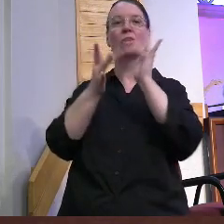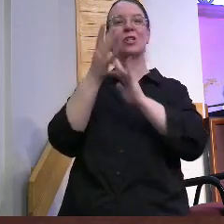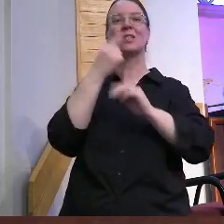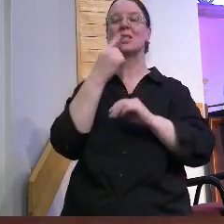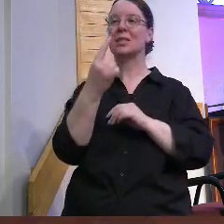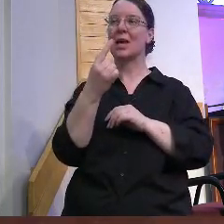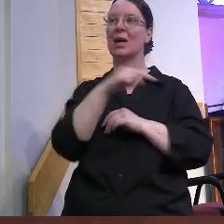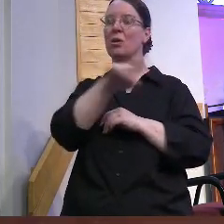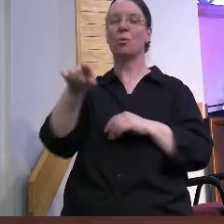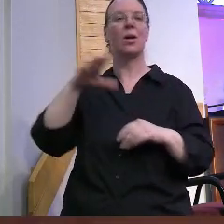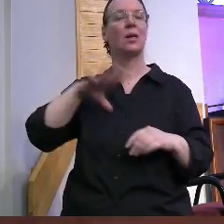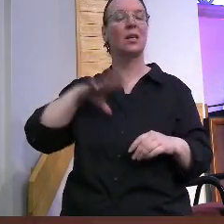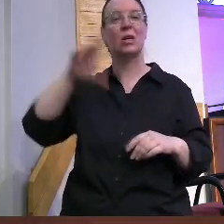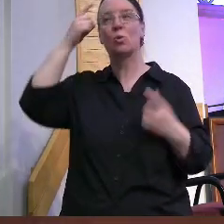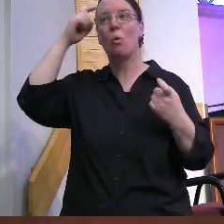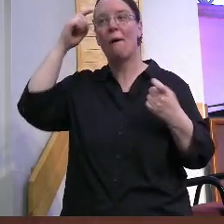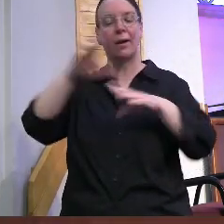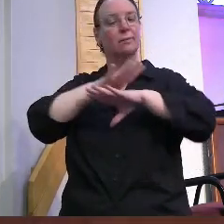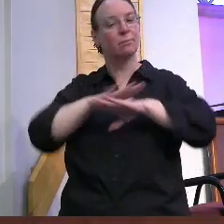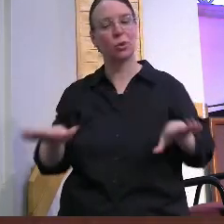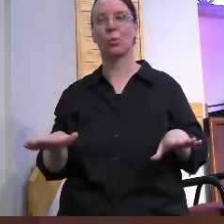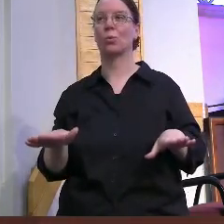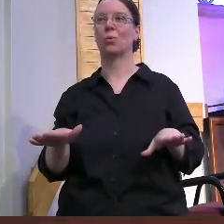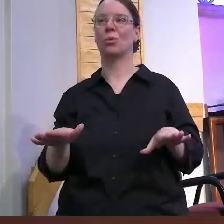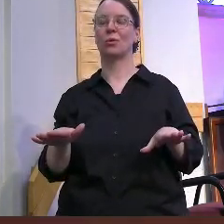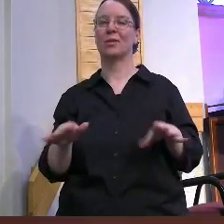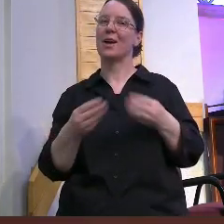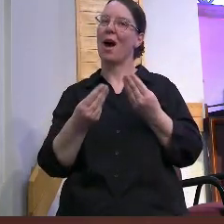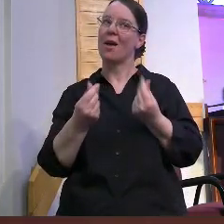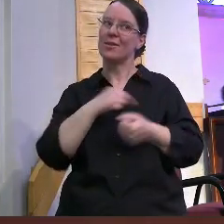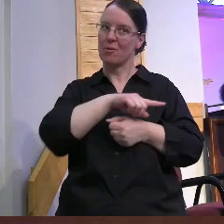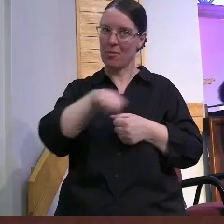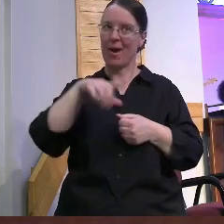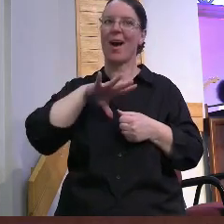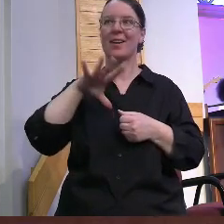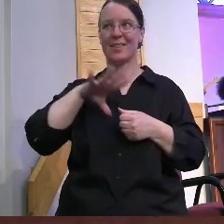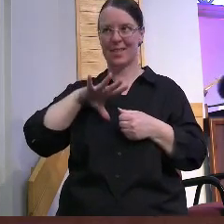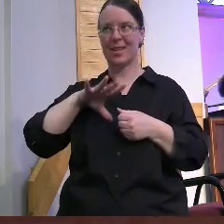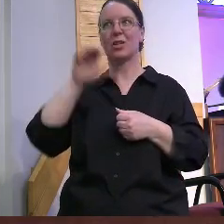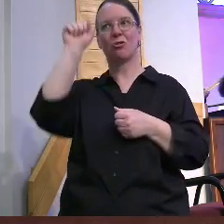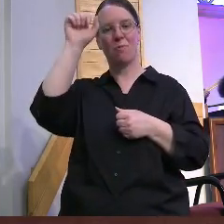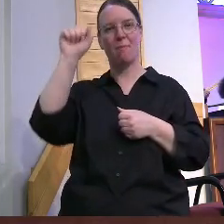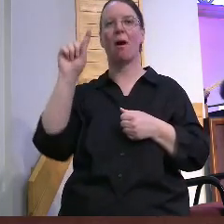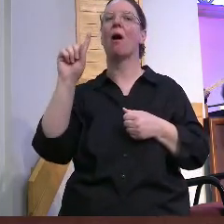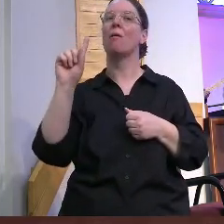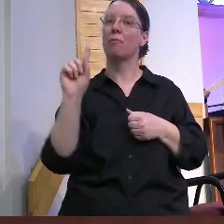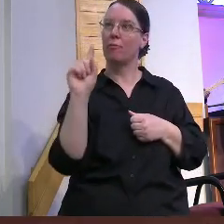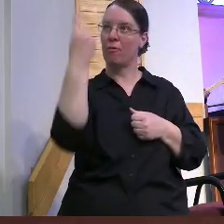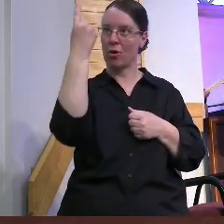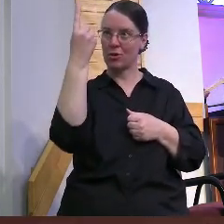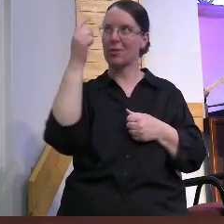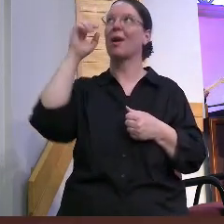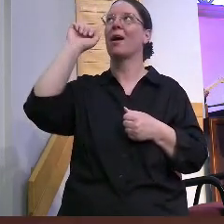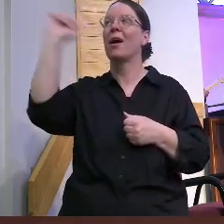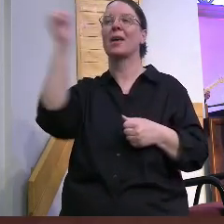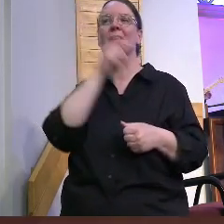have to worry. Maybe some of us need to just get our priorities around the right way. Seek first the kingdom of God and his